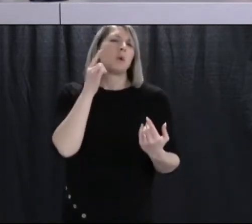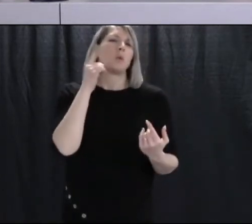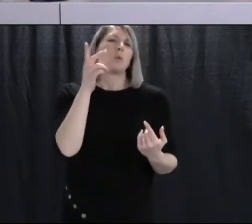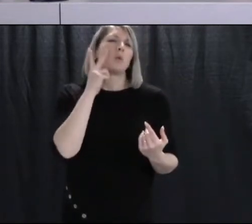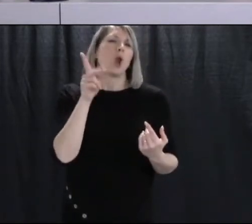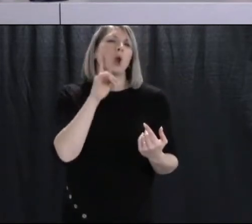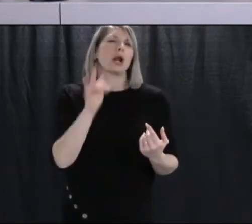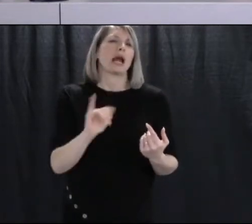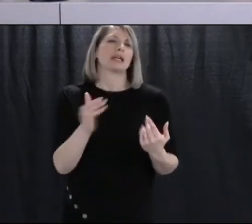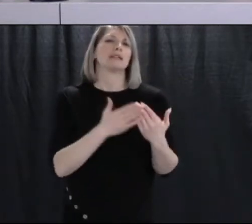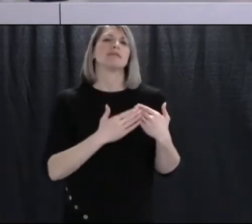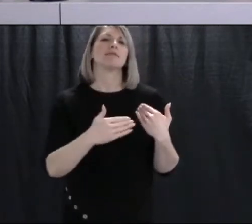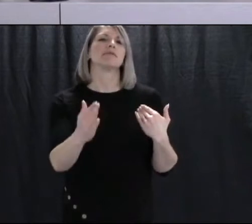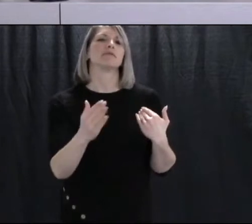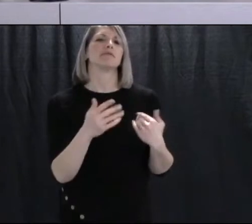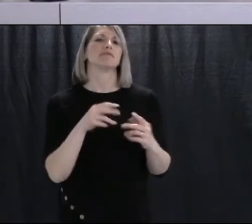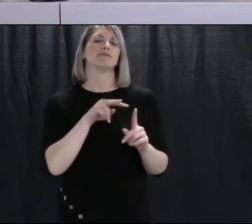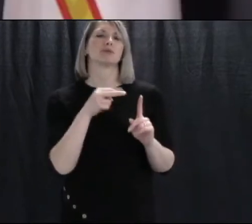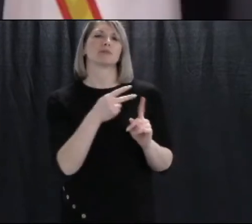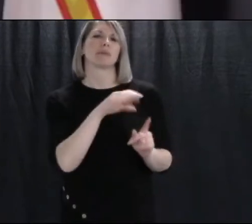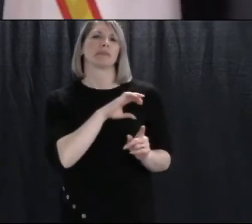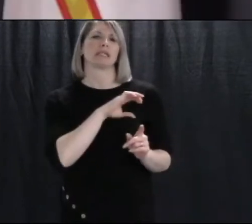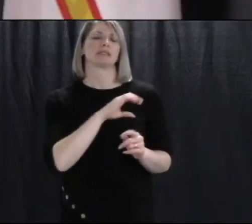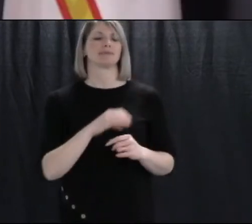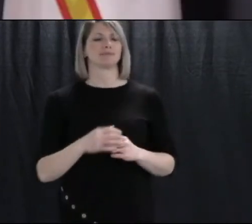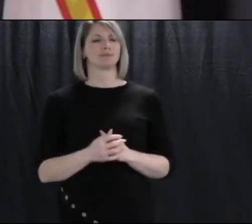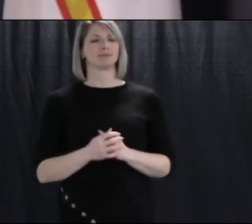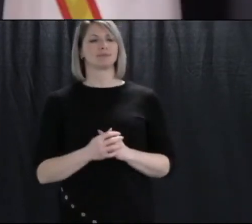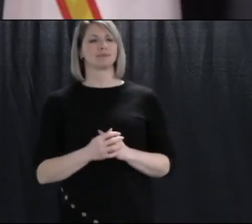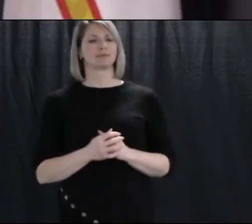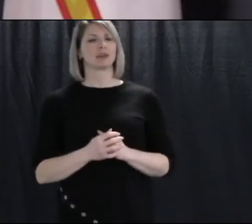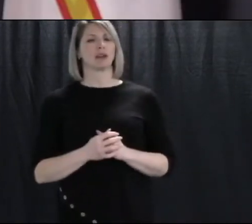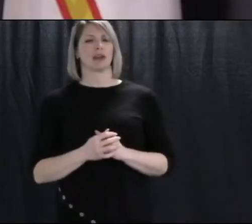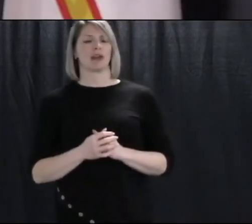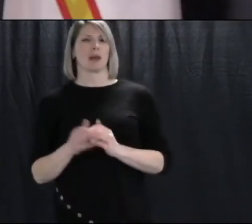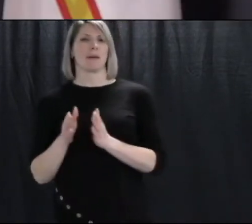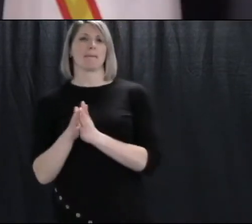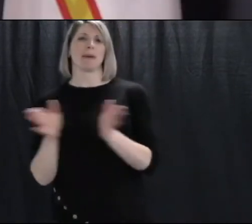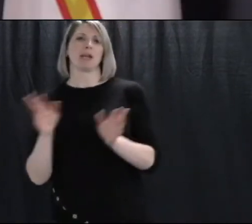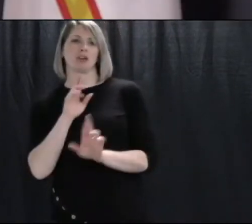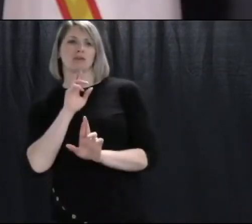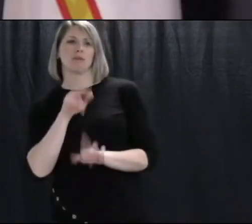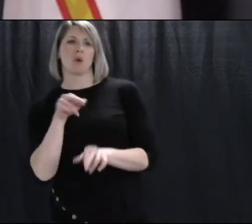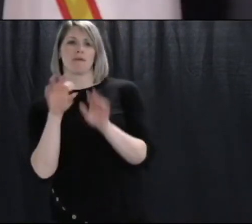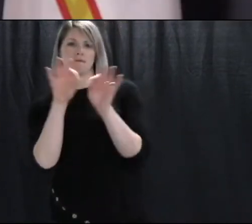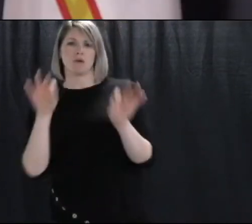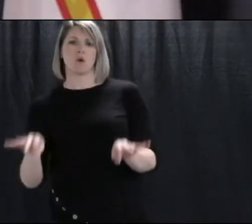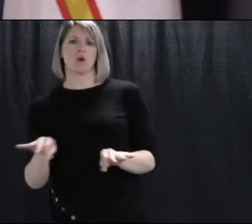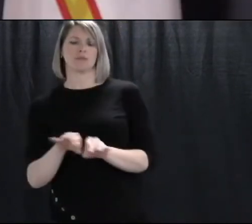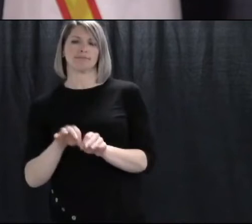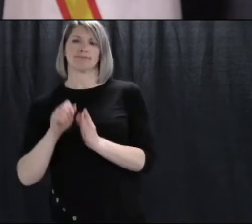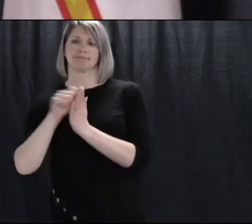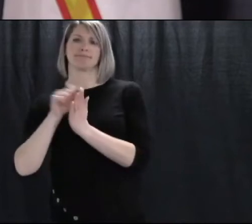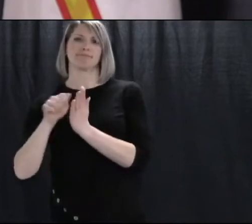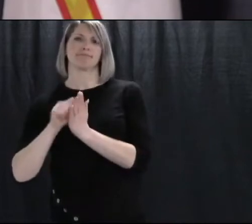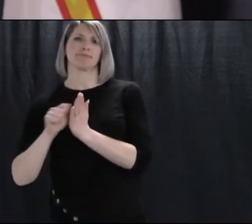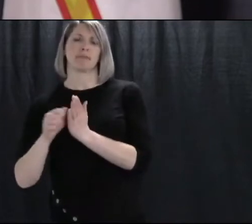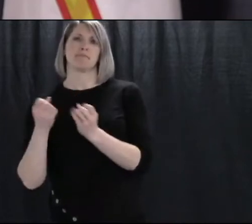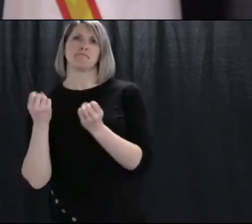been issued already. So the public reporting has been busy. There's no question that people are sending in